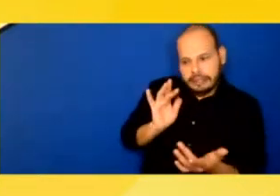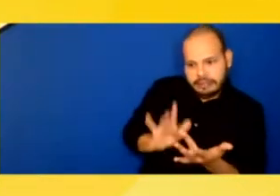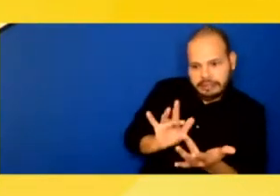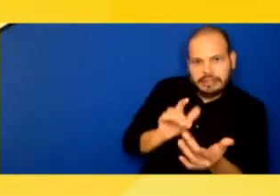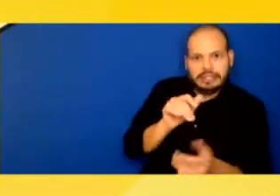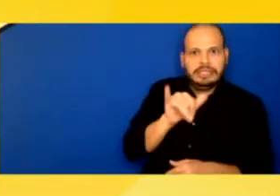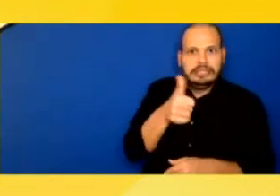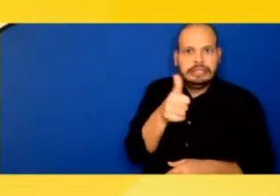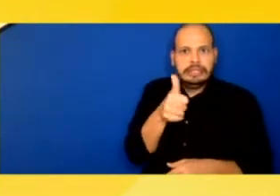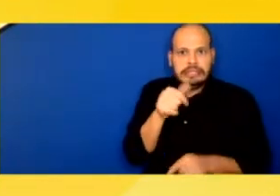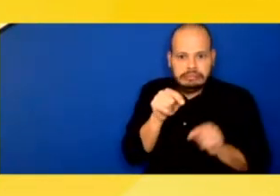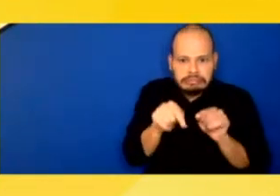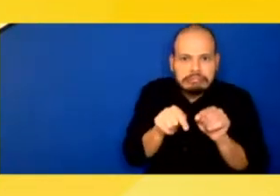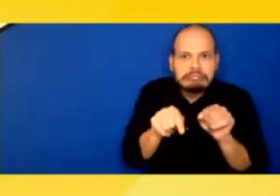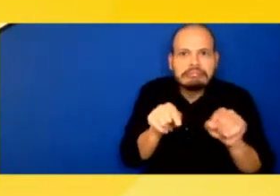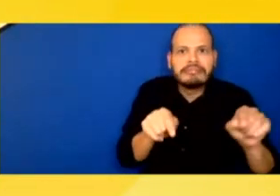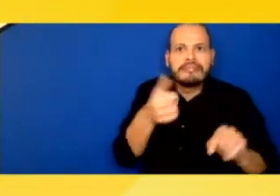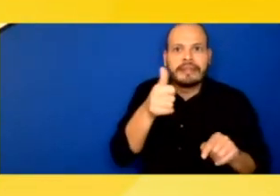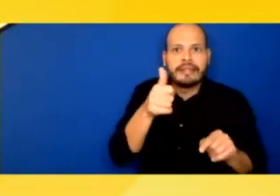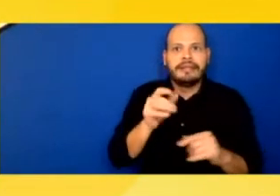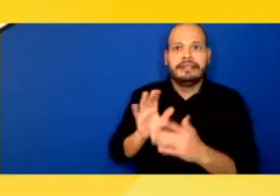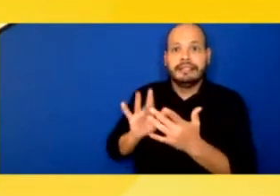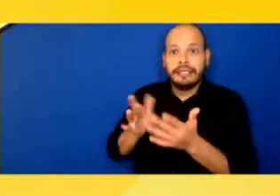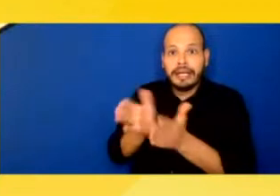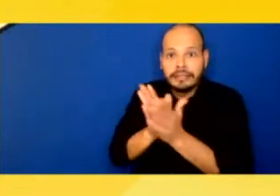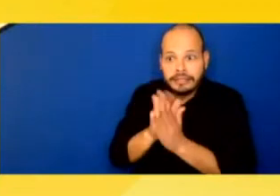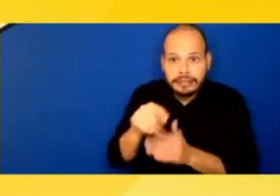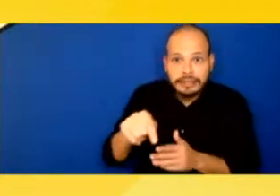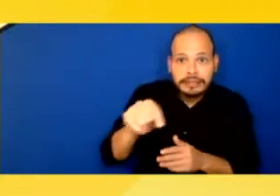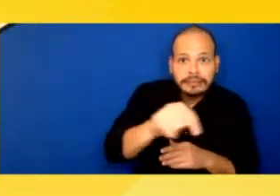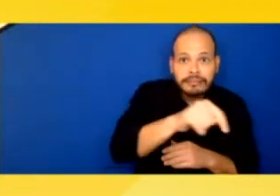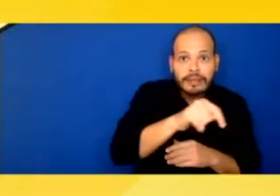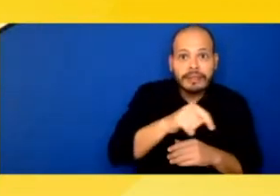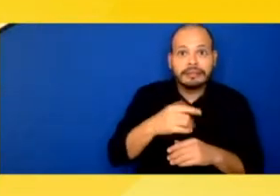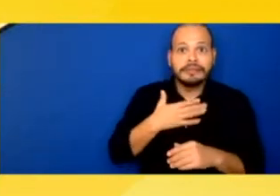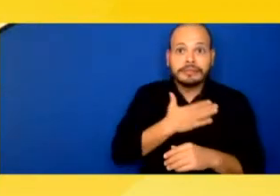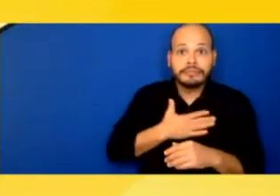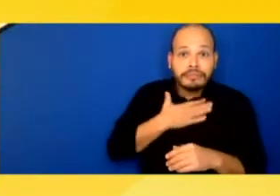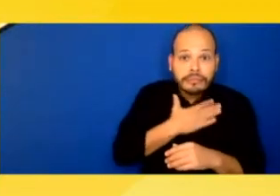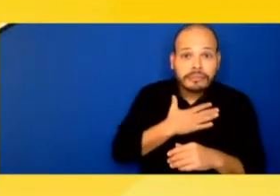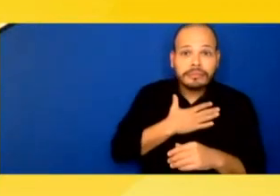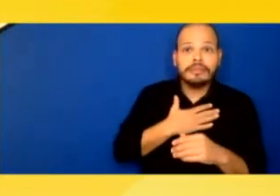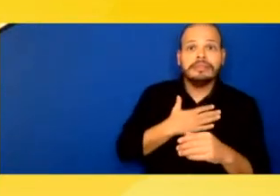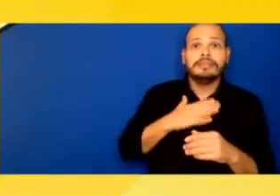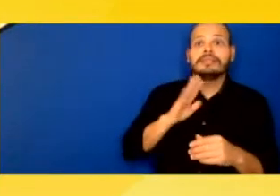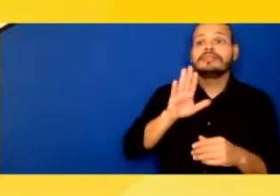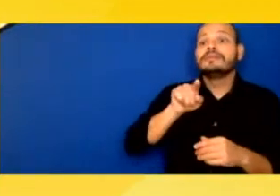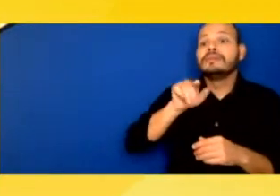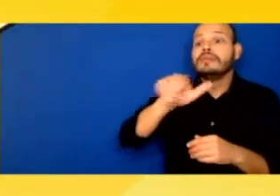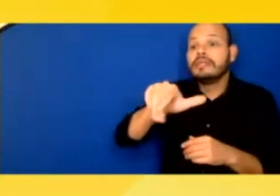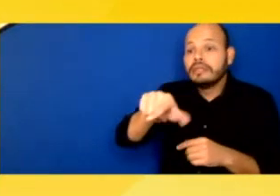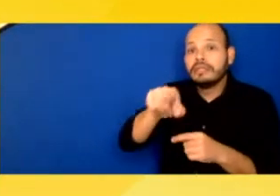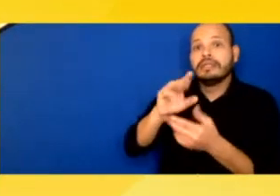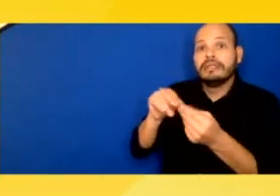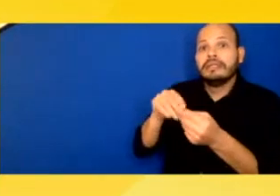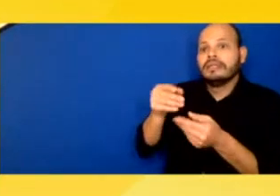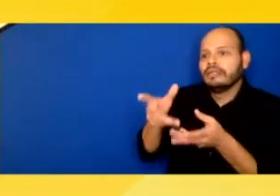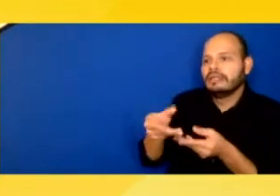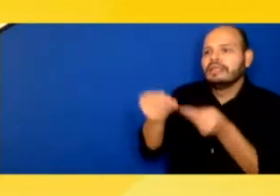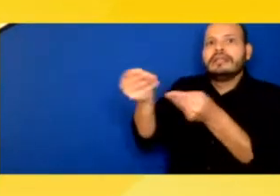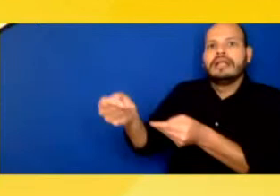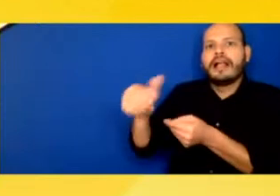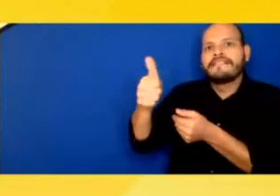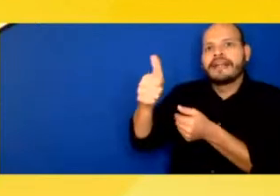and ask them, can you reach out to just 10 more people? Can you call 10 more people? Can you send 10 more postcards?